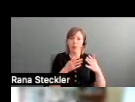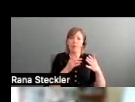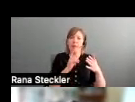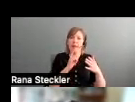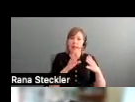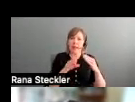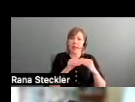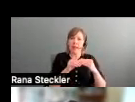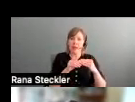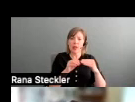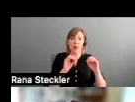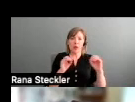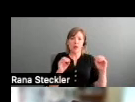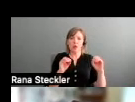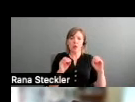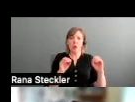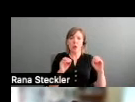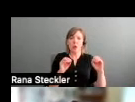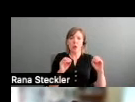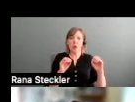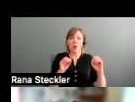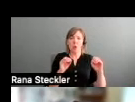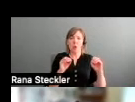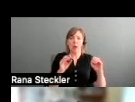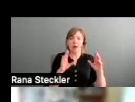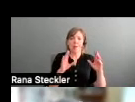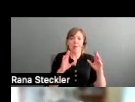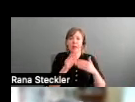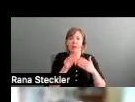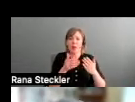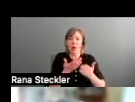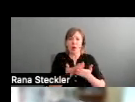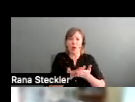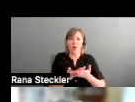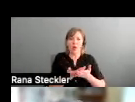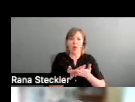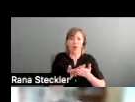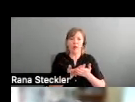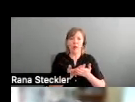there's no at all